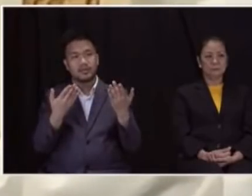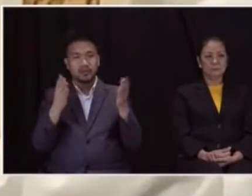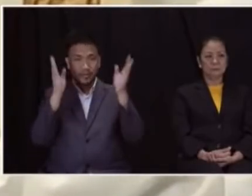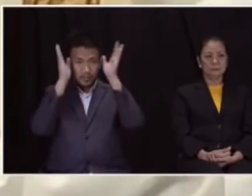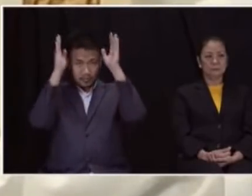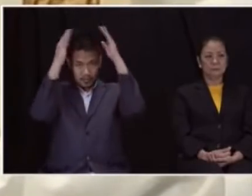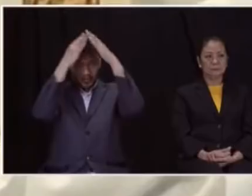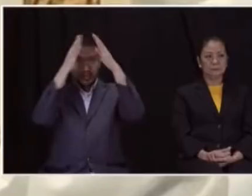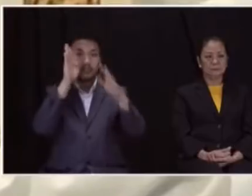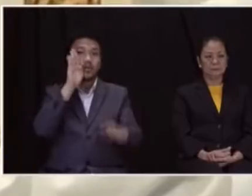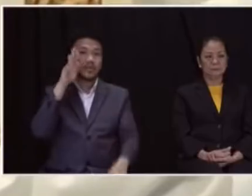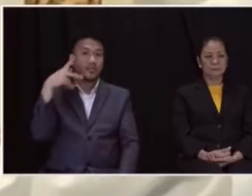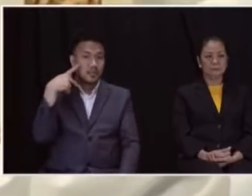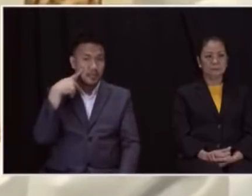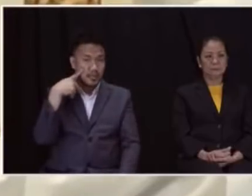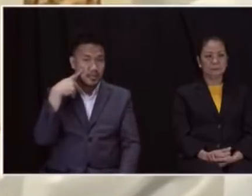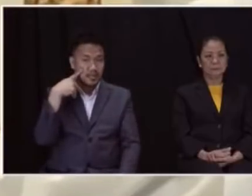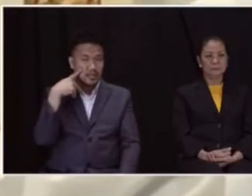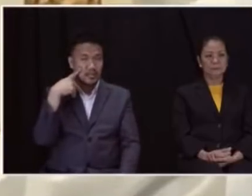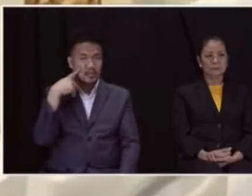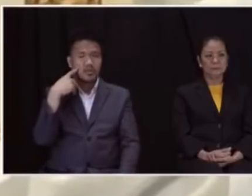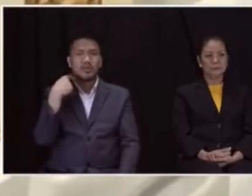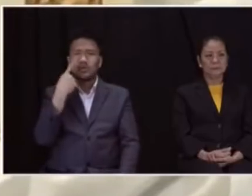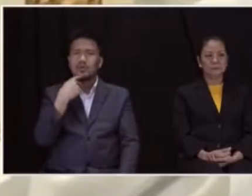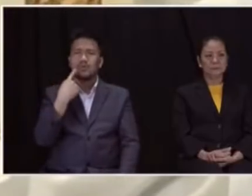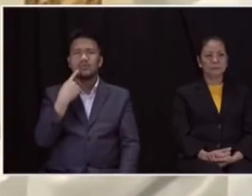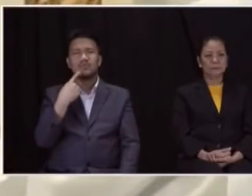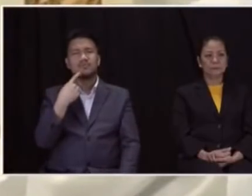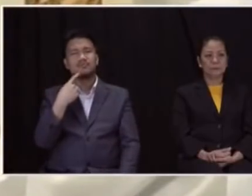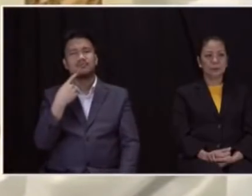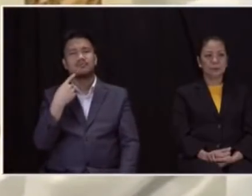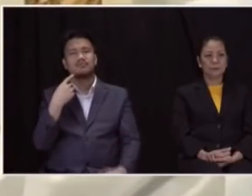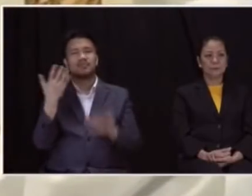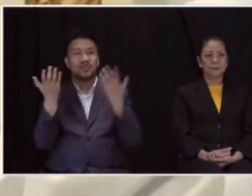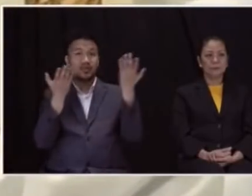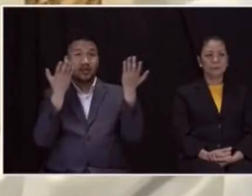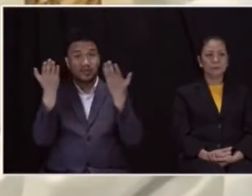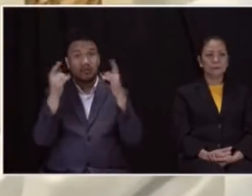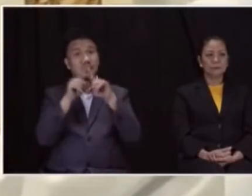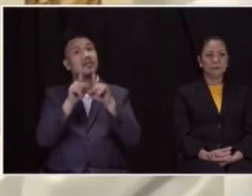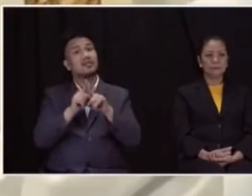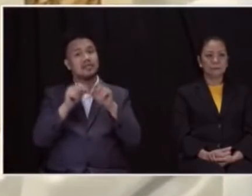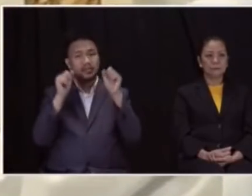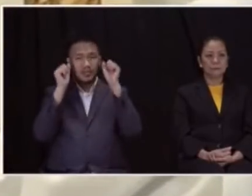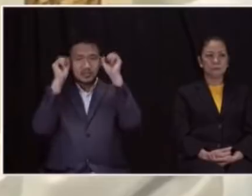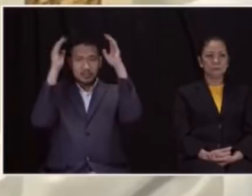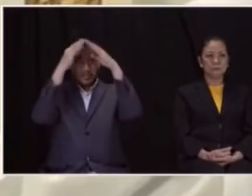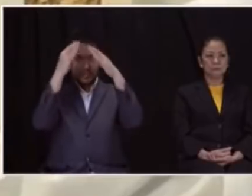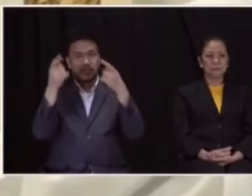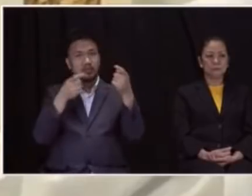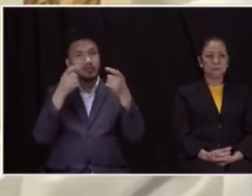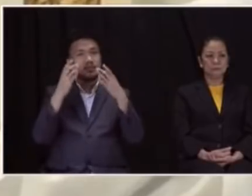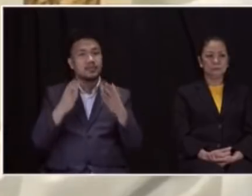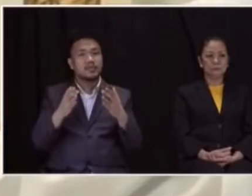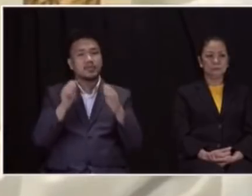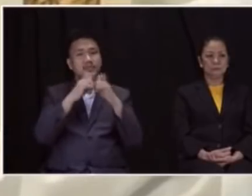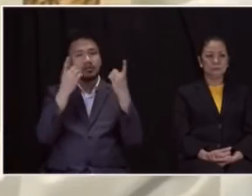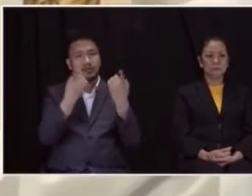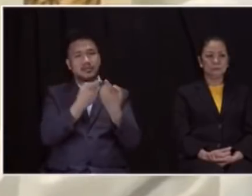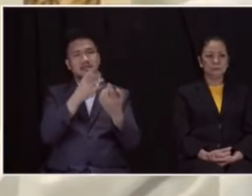Bishop Broderick Pabilio, who had been the Apostolic Administrator of the Archdiocese of